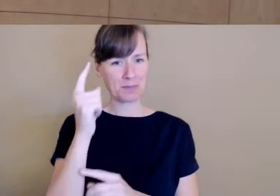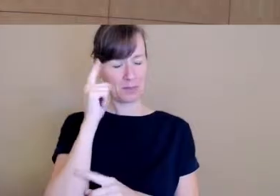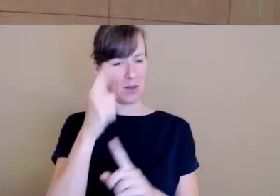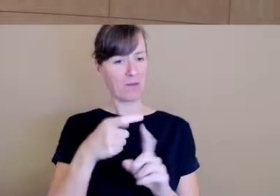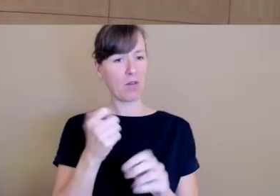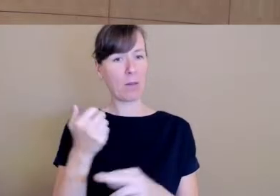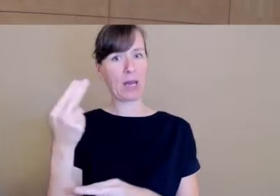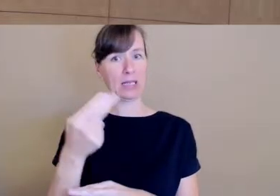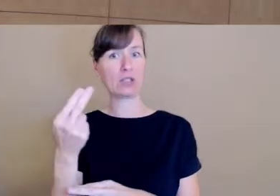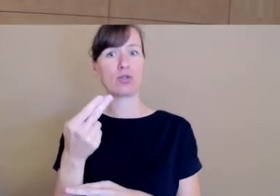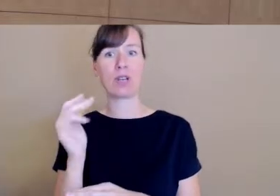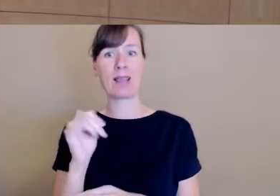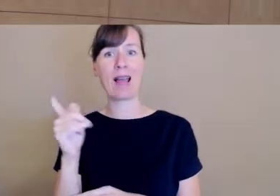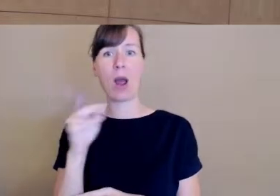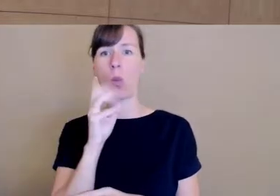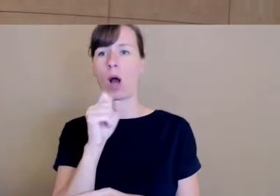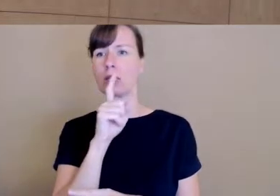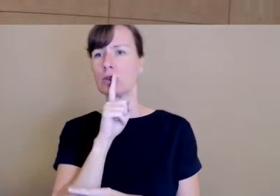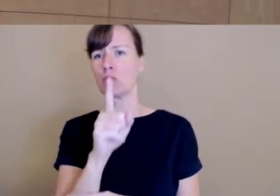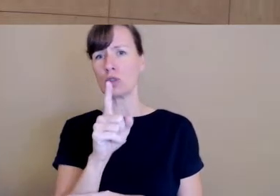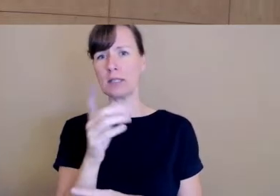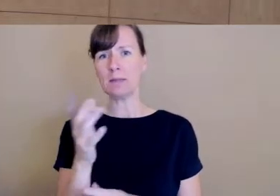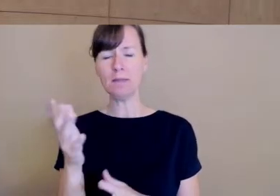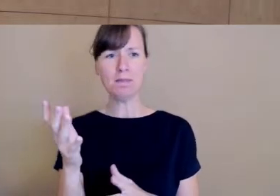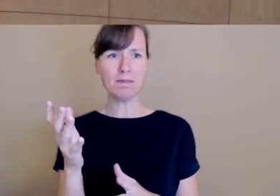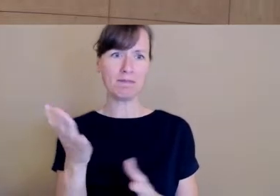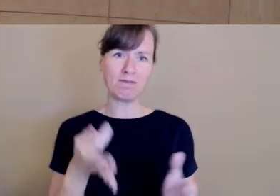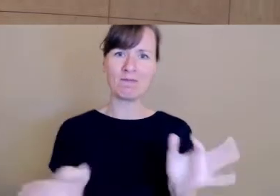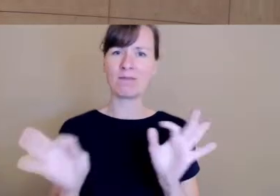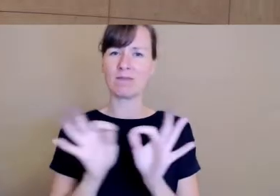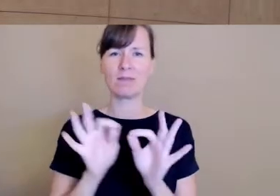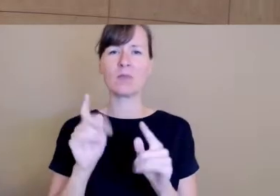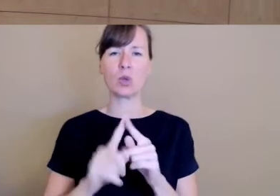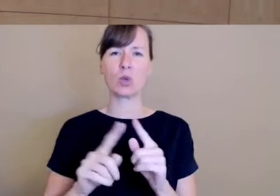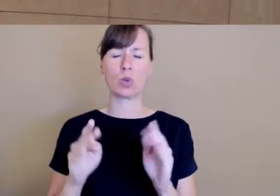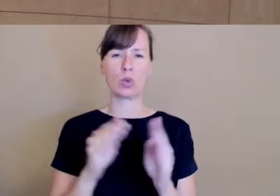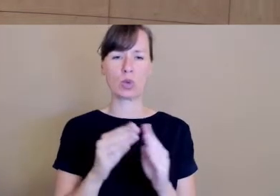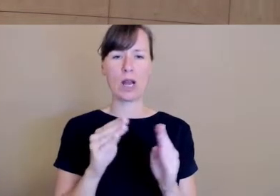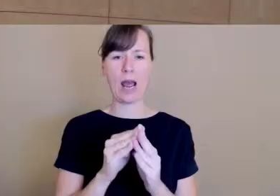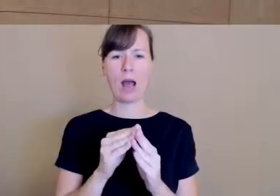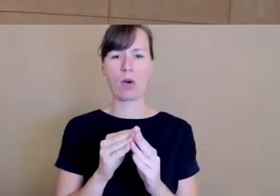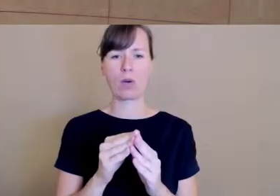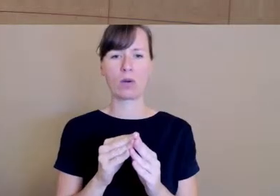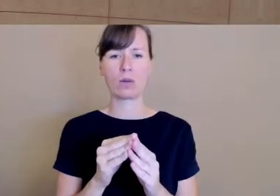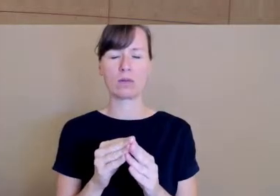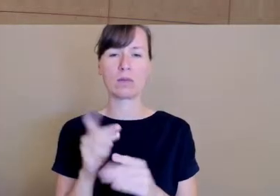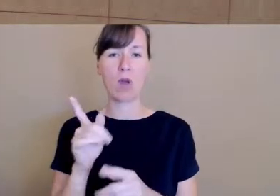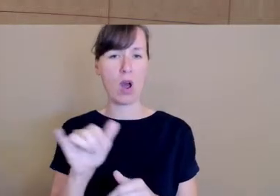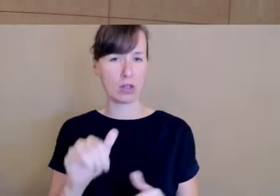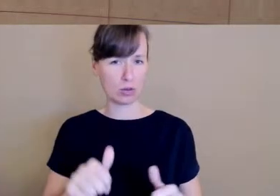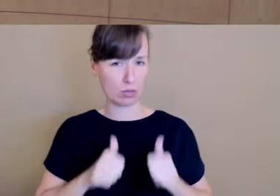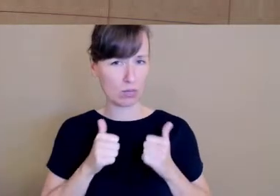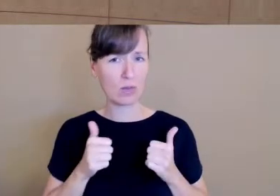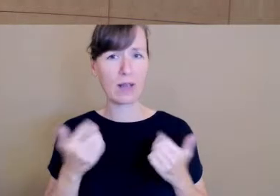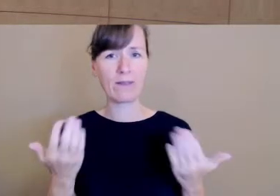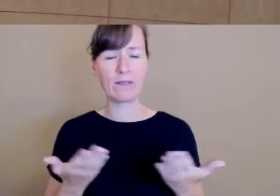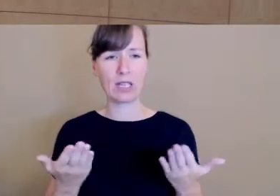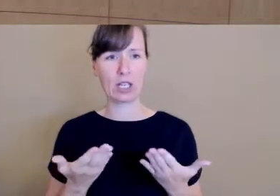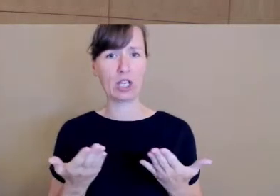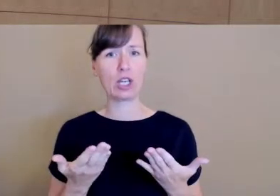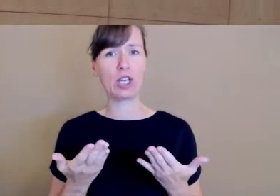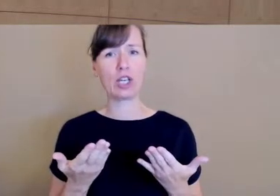an asset to the town, but most importantly, he was a resident of Cheverly as well, not just being the